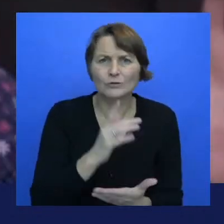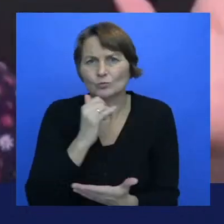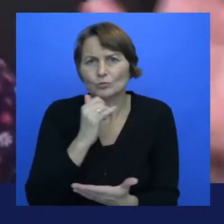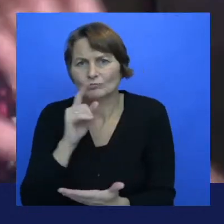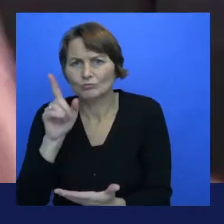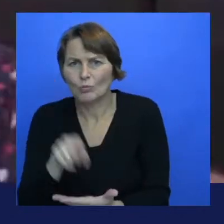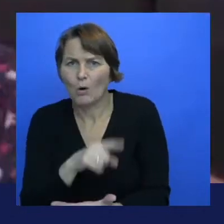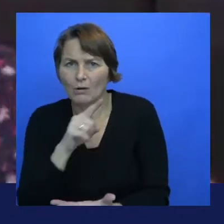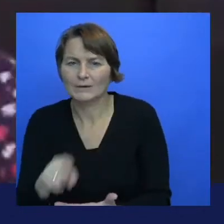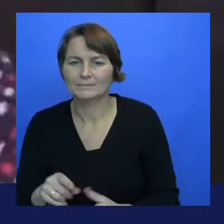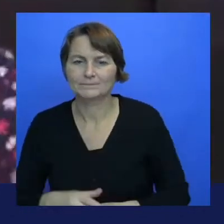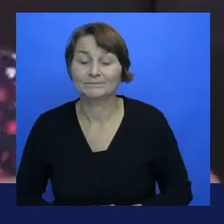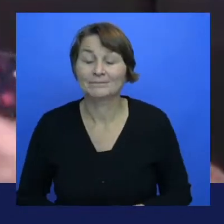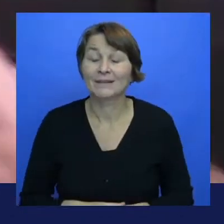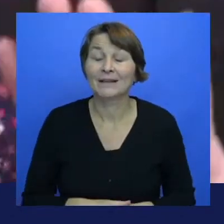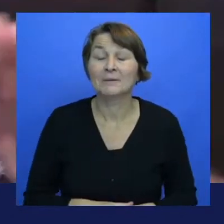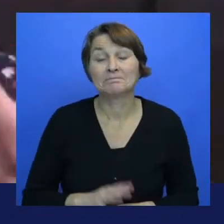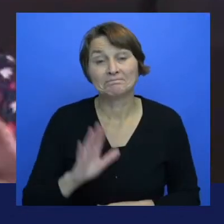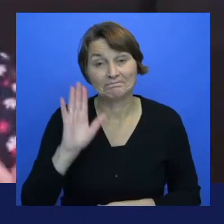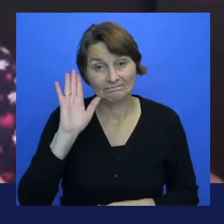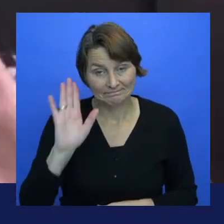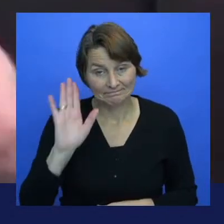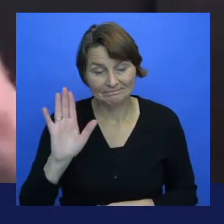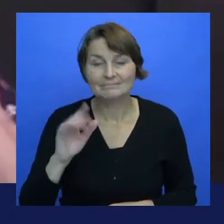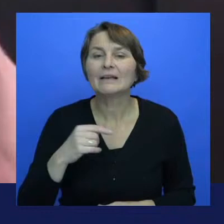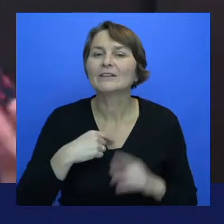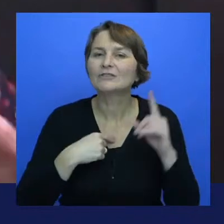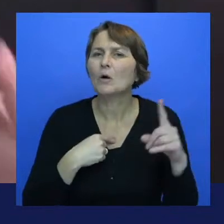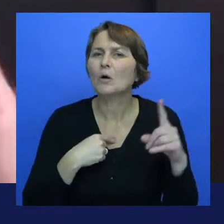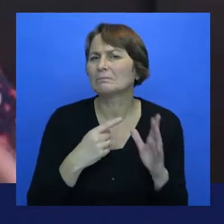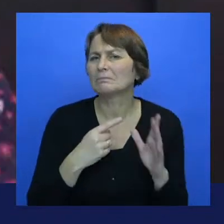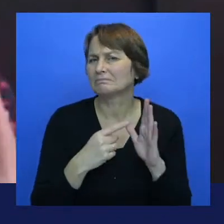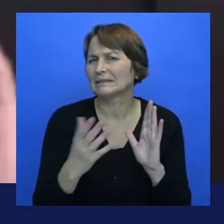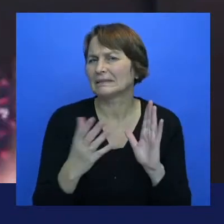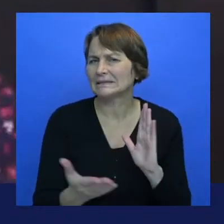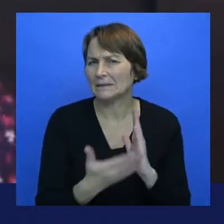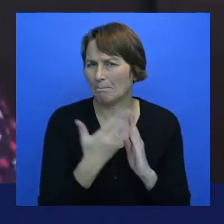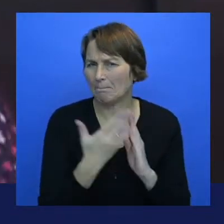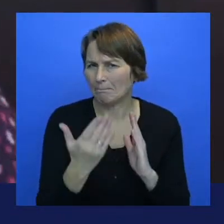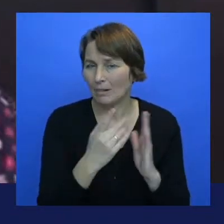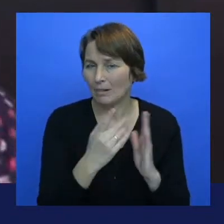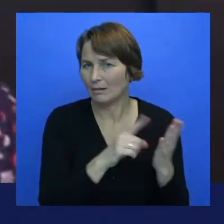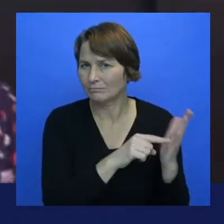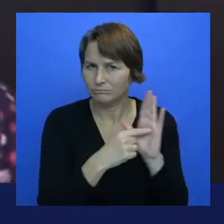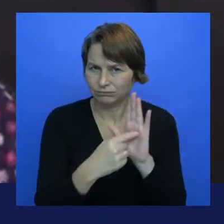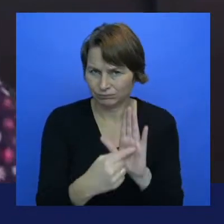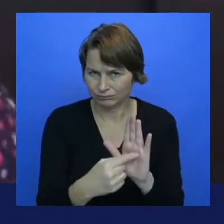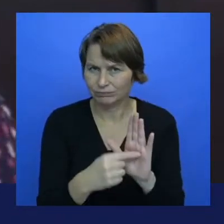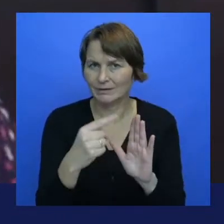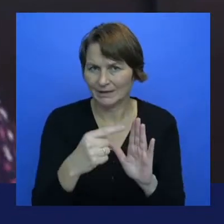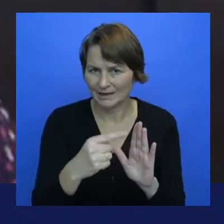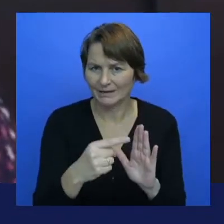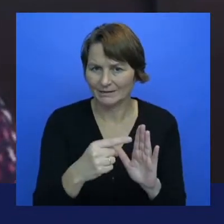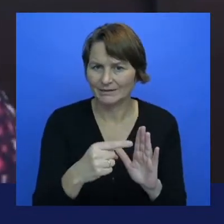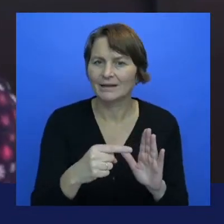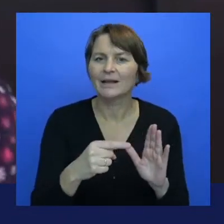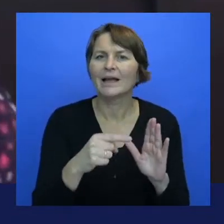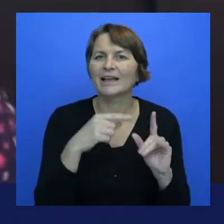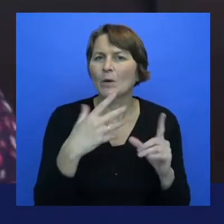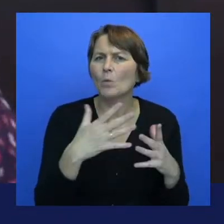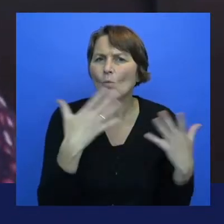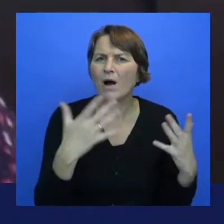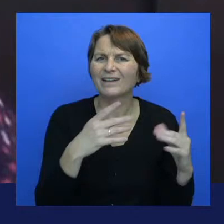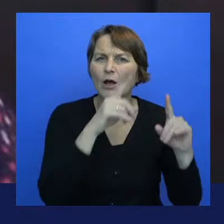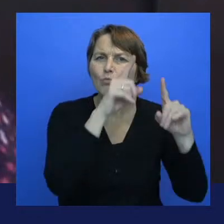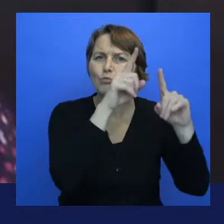example. Simple mathematical example. Everyone has heard of a parabola. It's a big U. Yeah. If I were